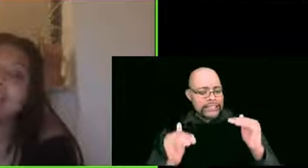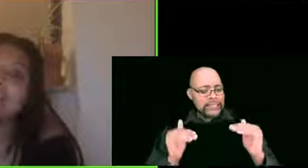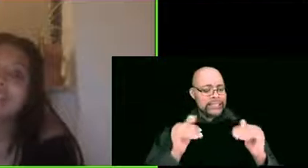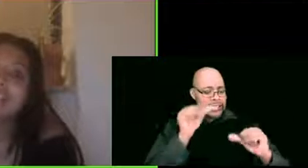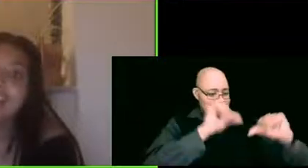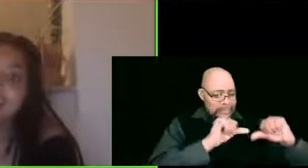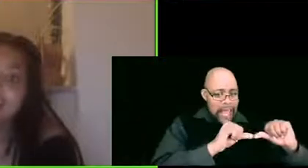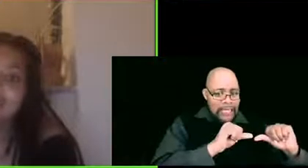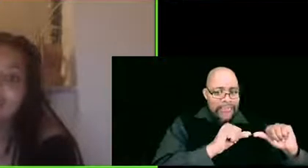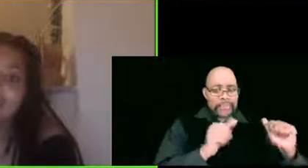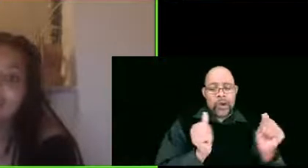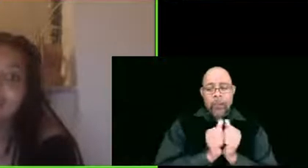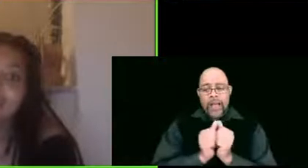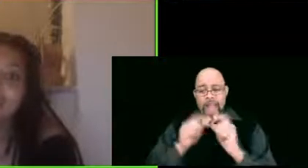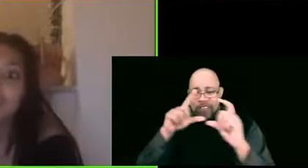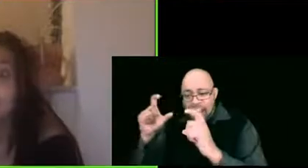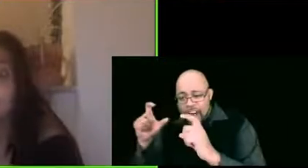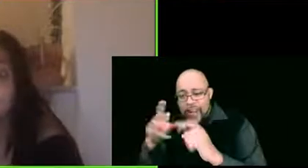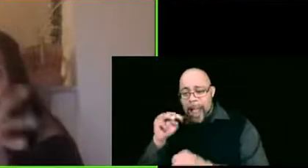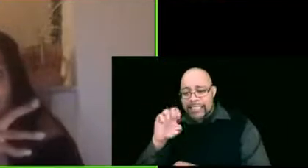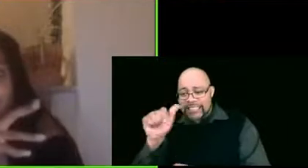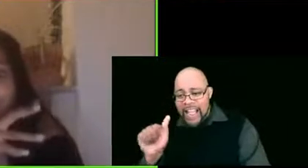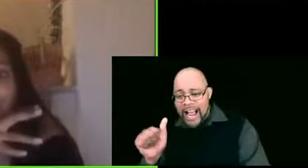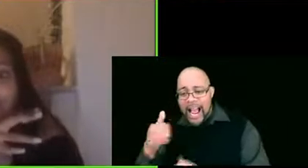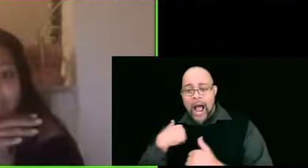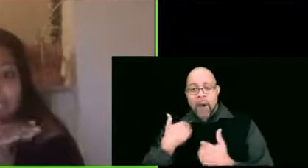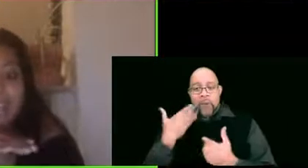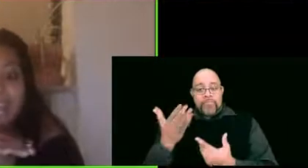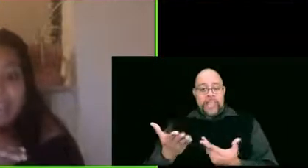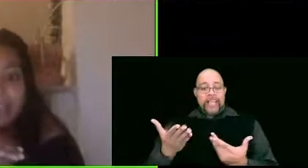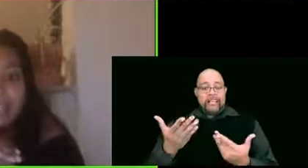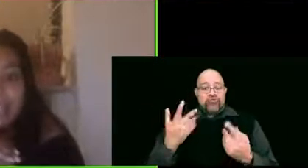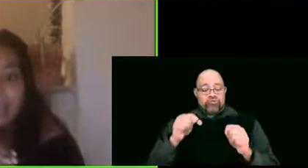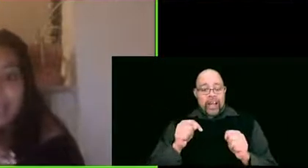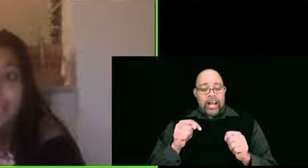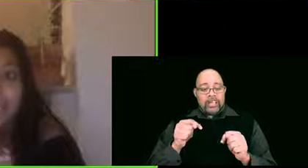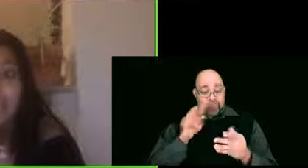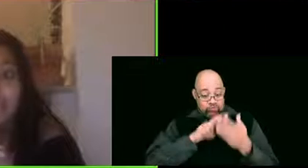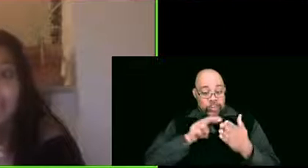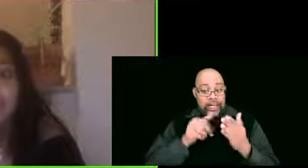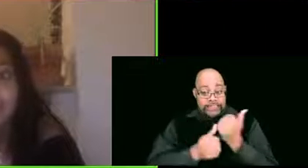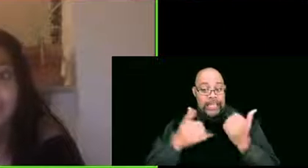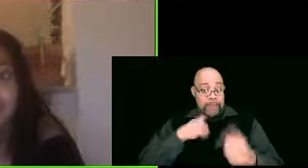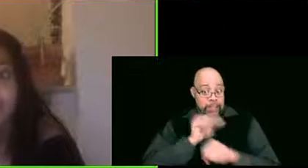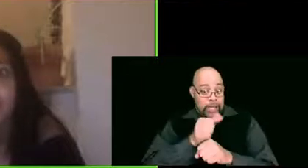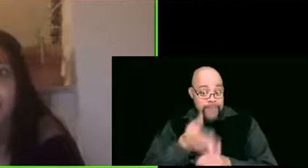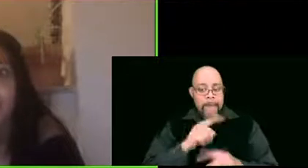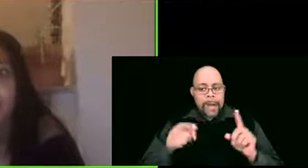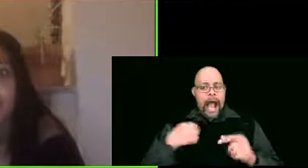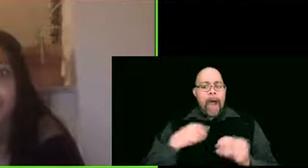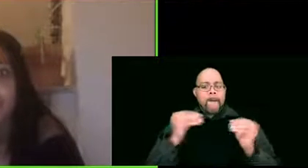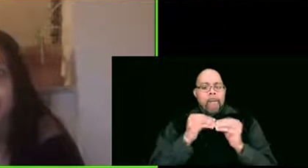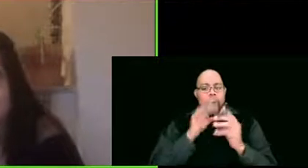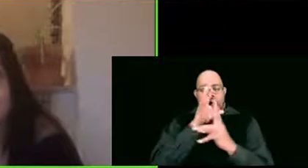balance the science side of things with the photography and the media side of things. And I was there very much so to be a research assistant, but